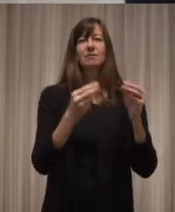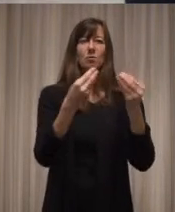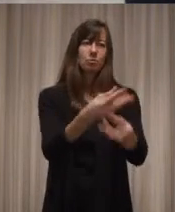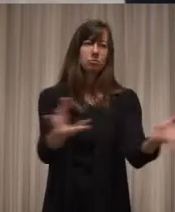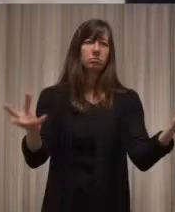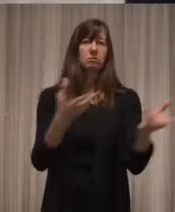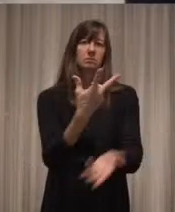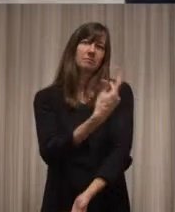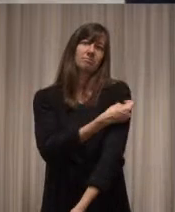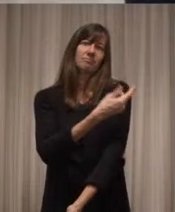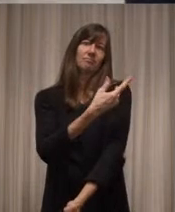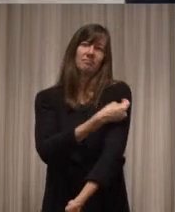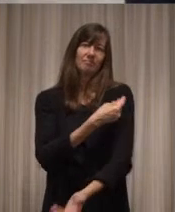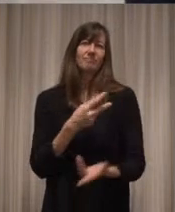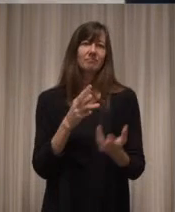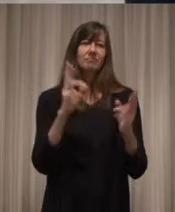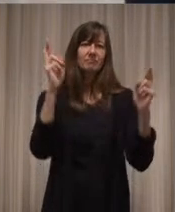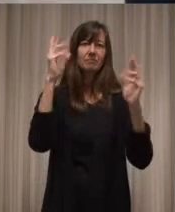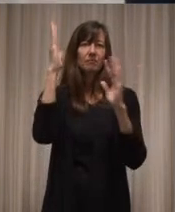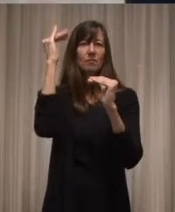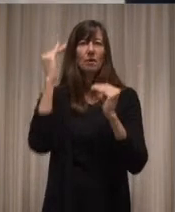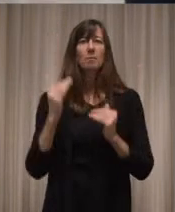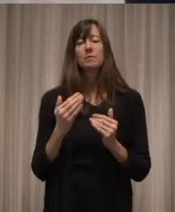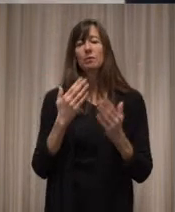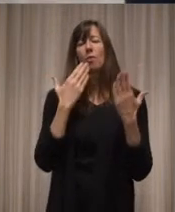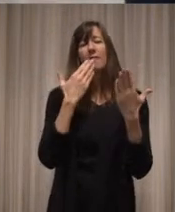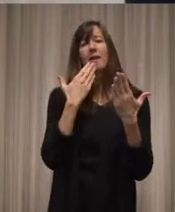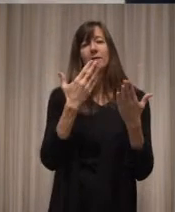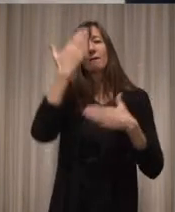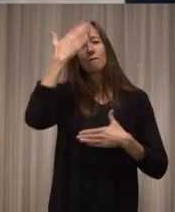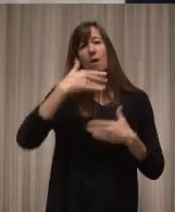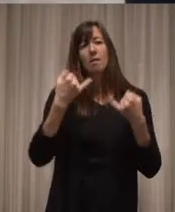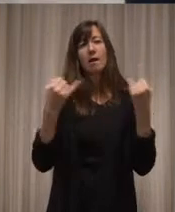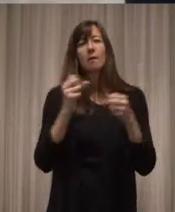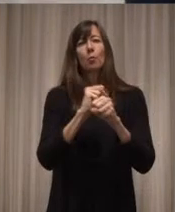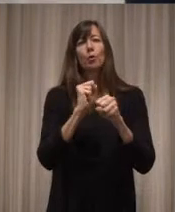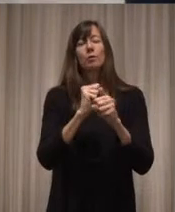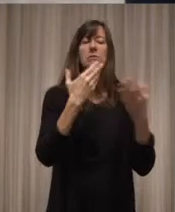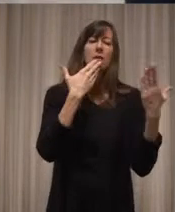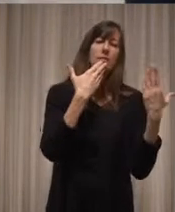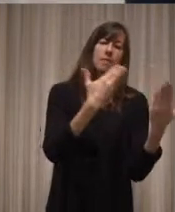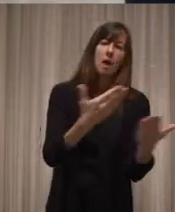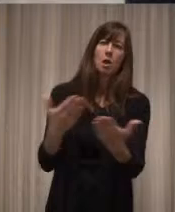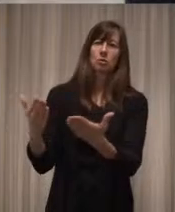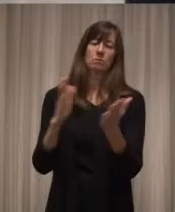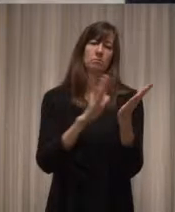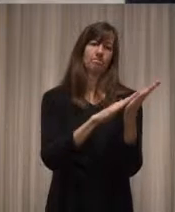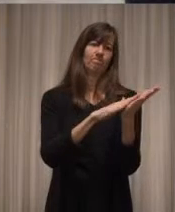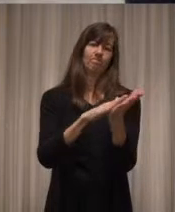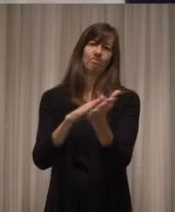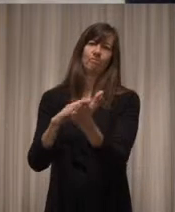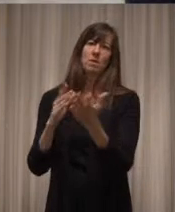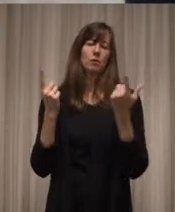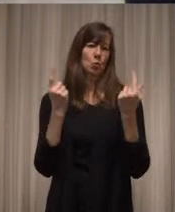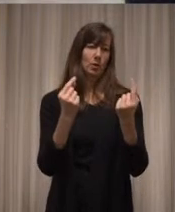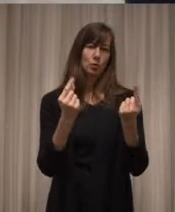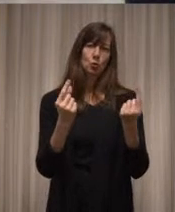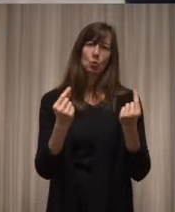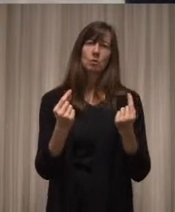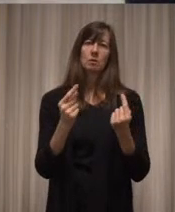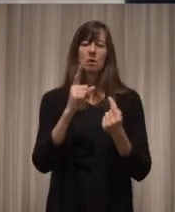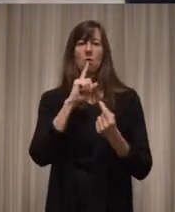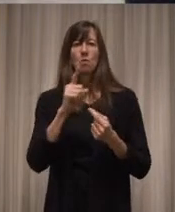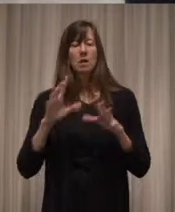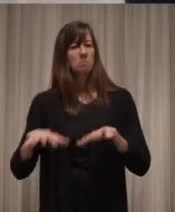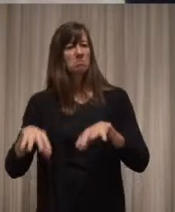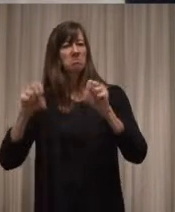the vaccine. Thank you for what you've done and what you're doing and putting your community ahead of